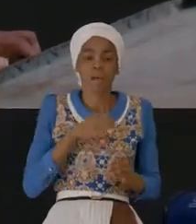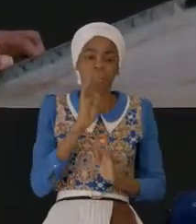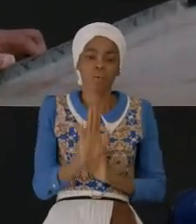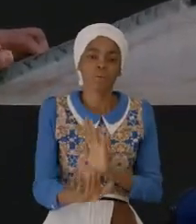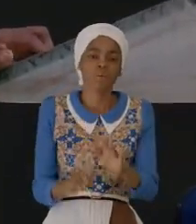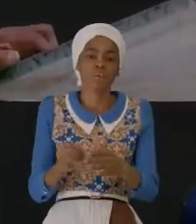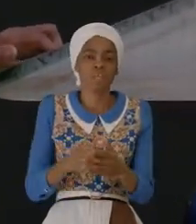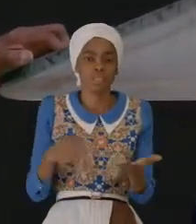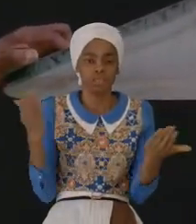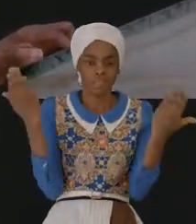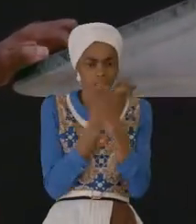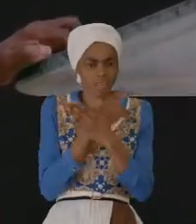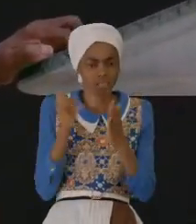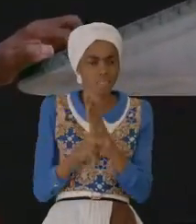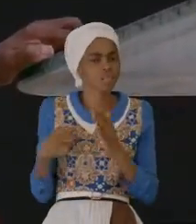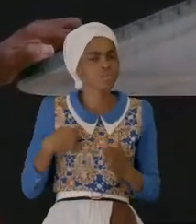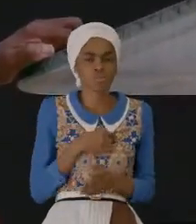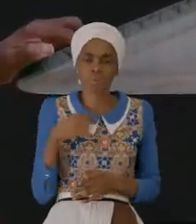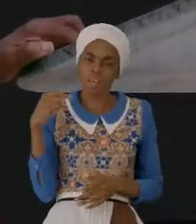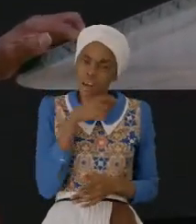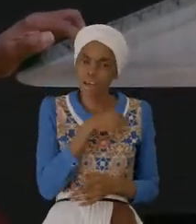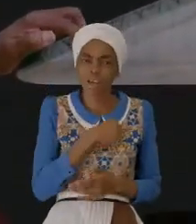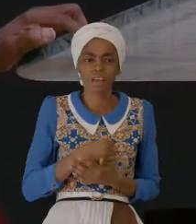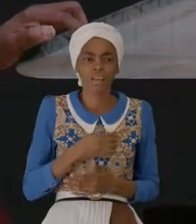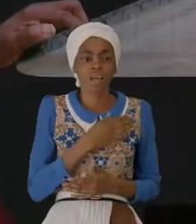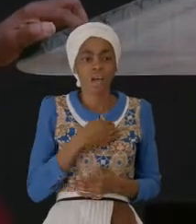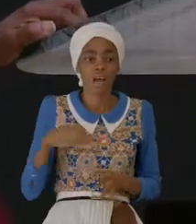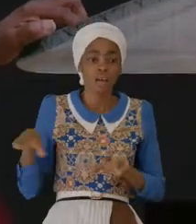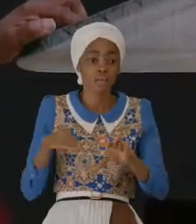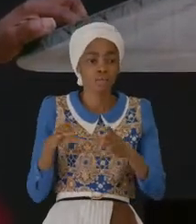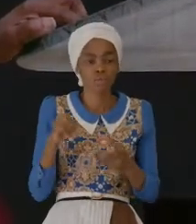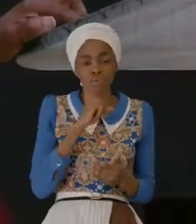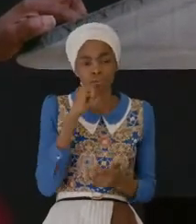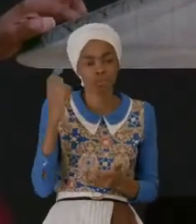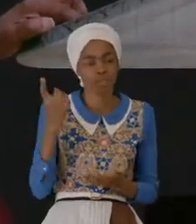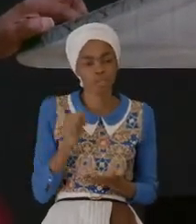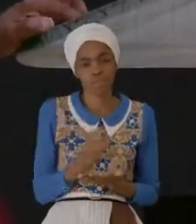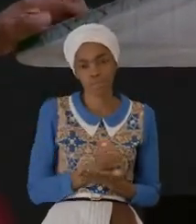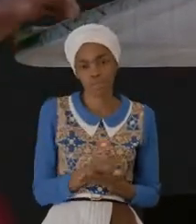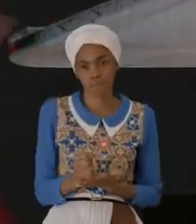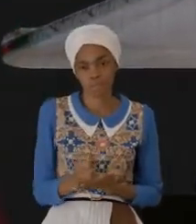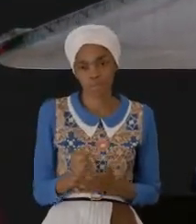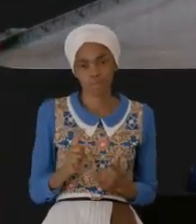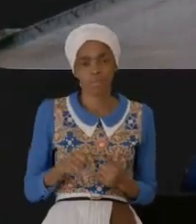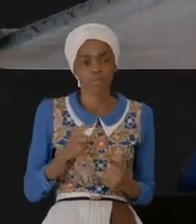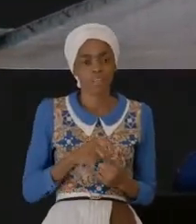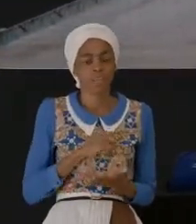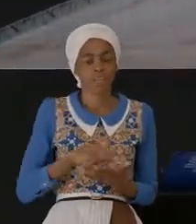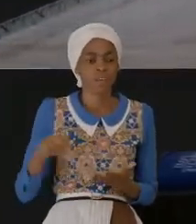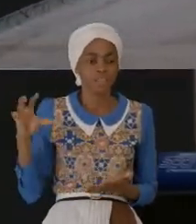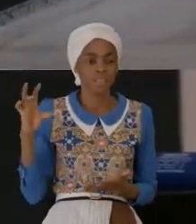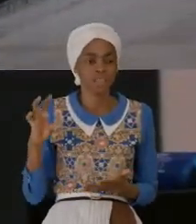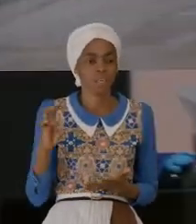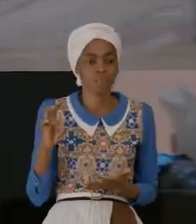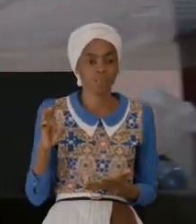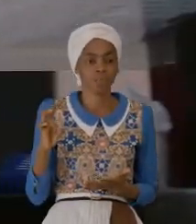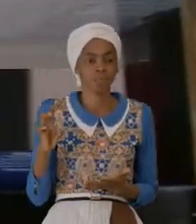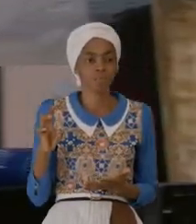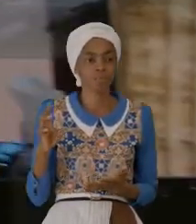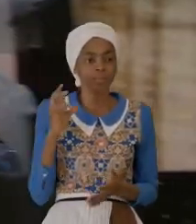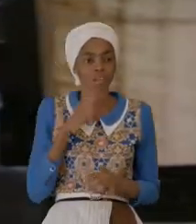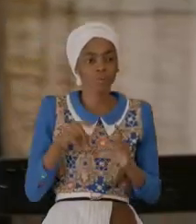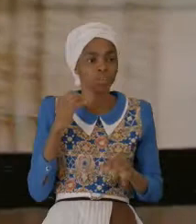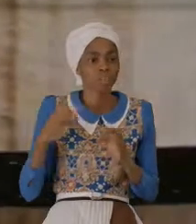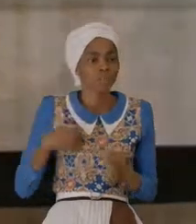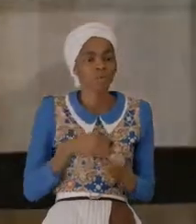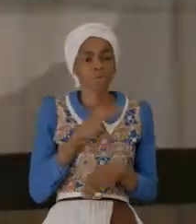darkness or life and do not the truth then in verse 7 he says Civil War but if